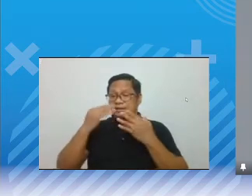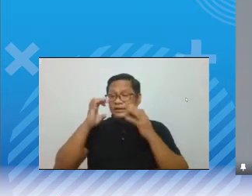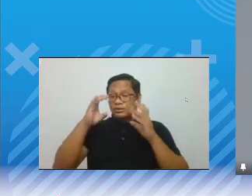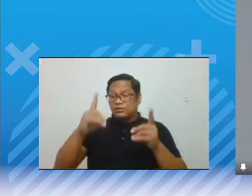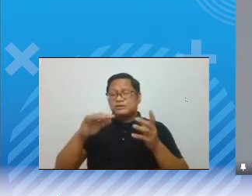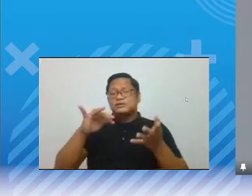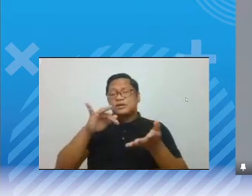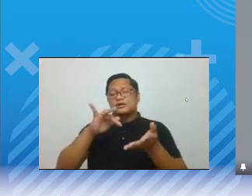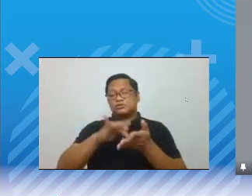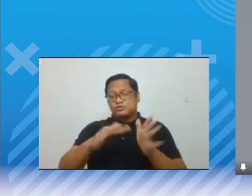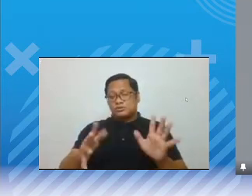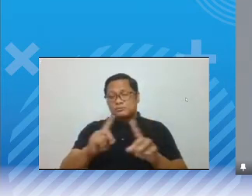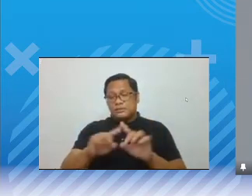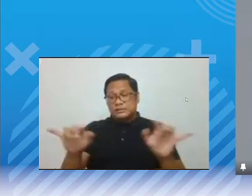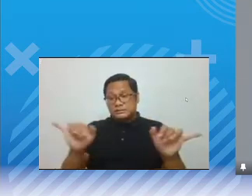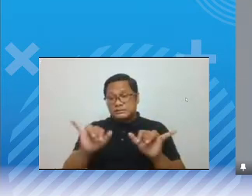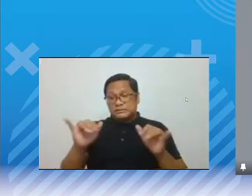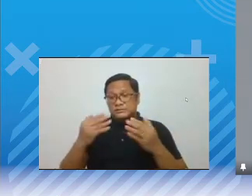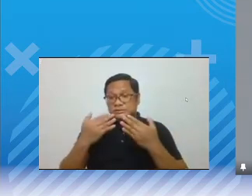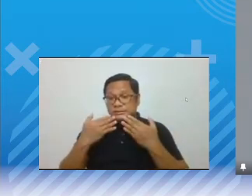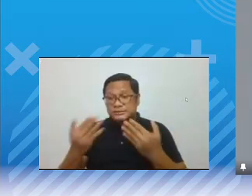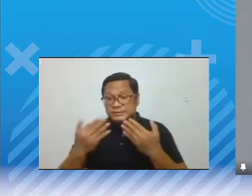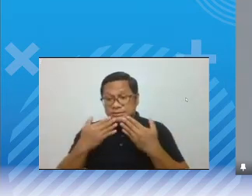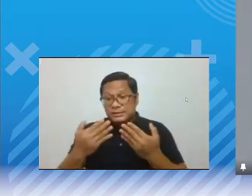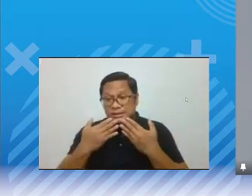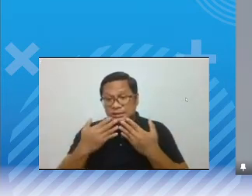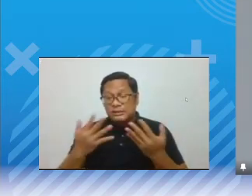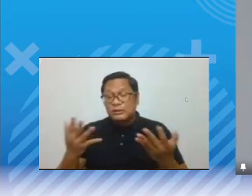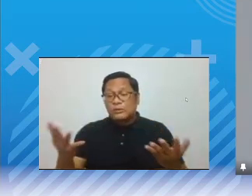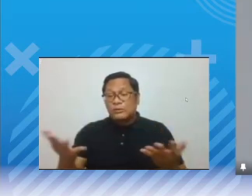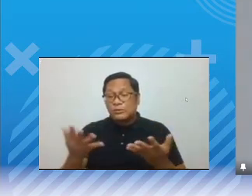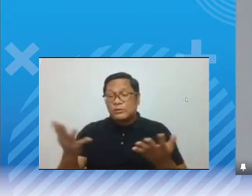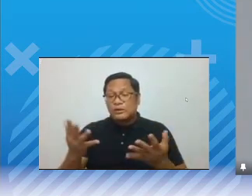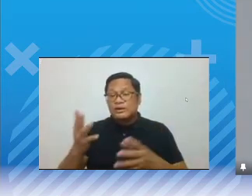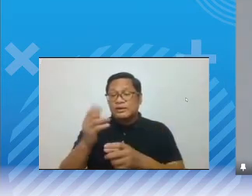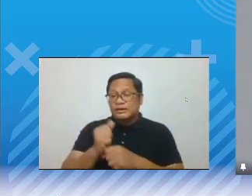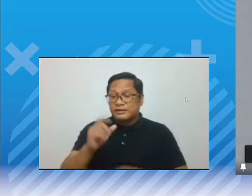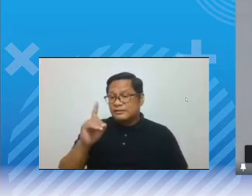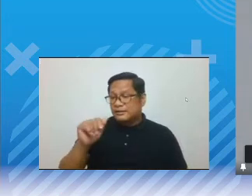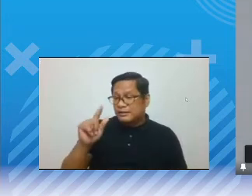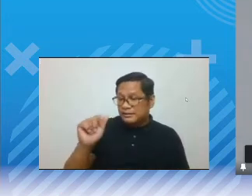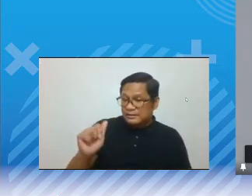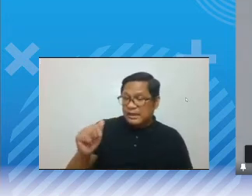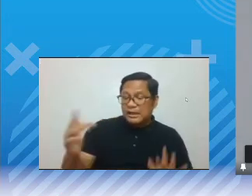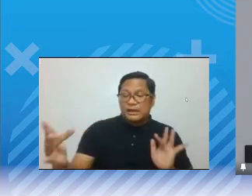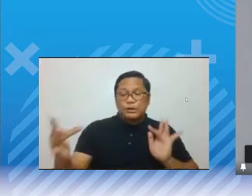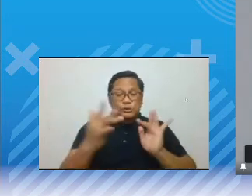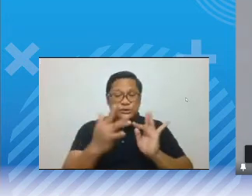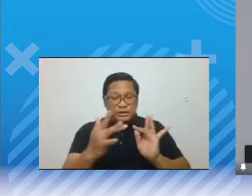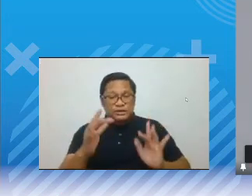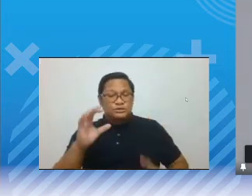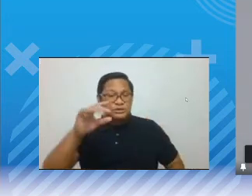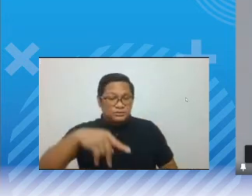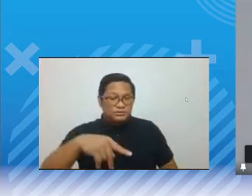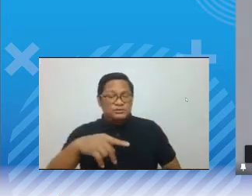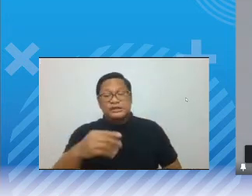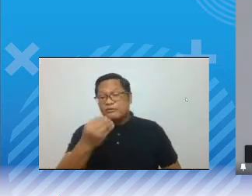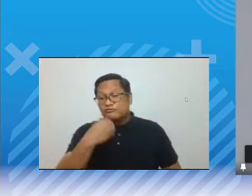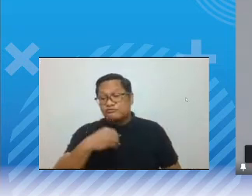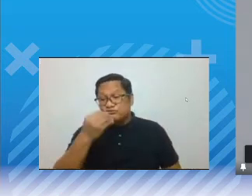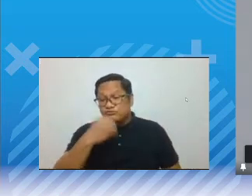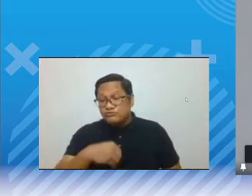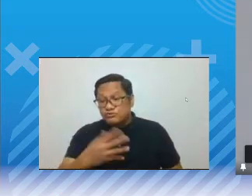also think of where they will get their data, their connection, their cell phones, and even their food.